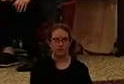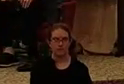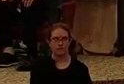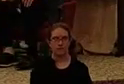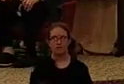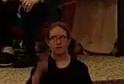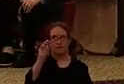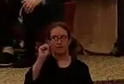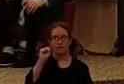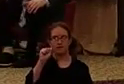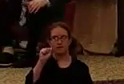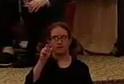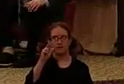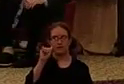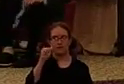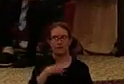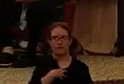And Sarah, the complainer,